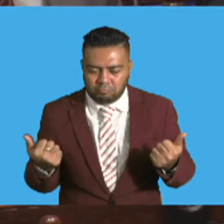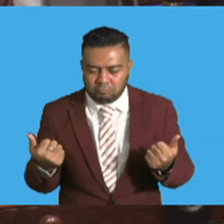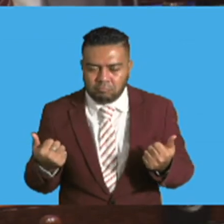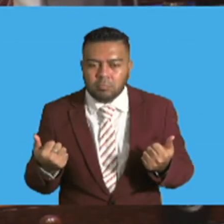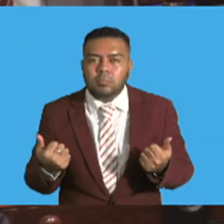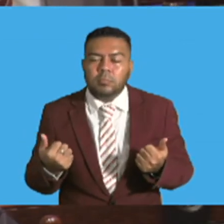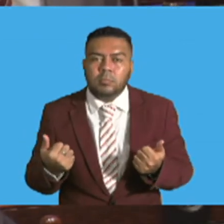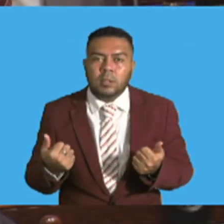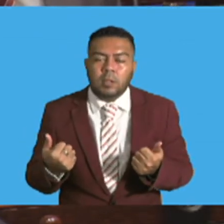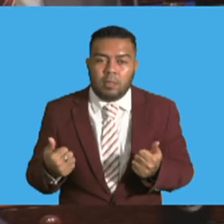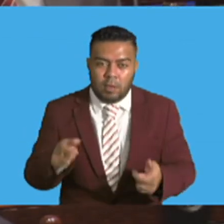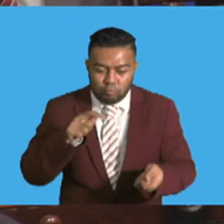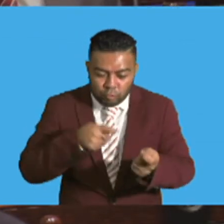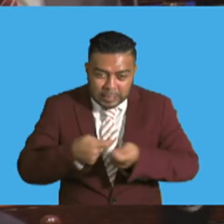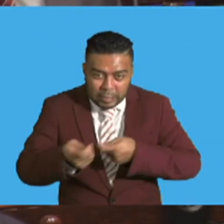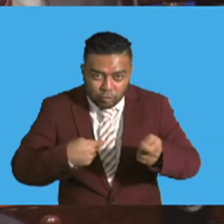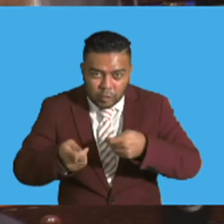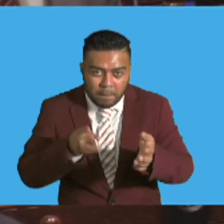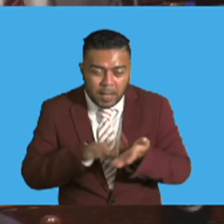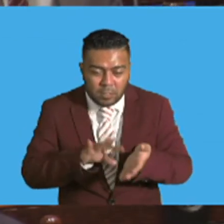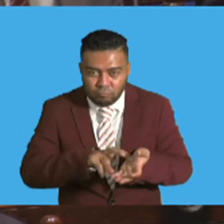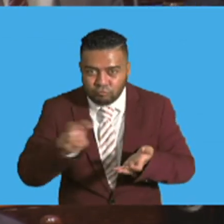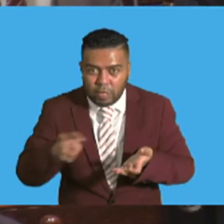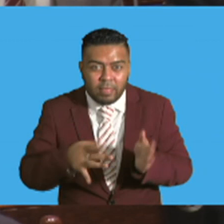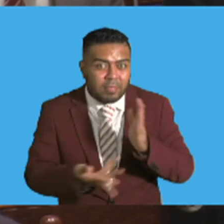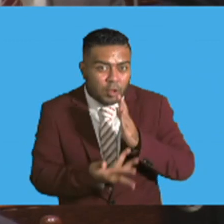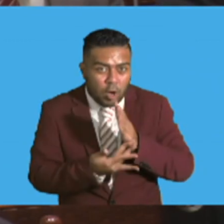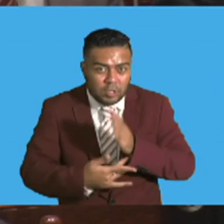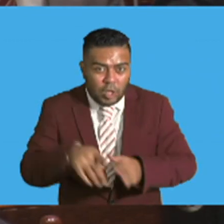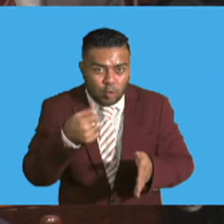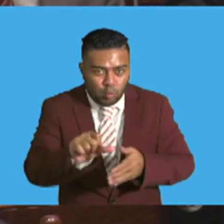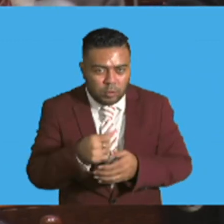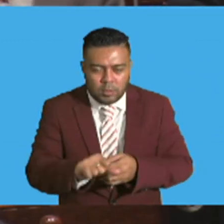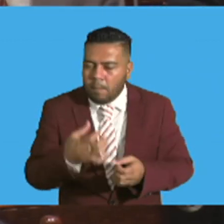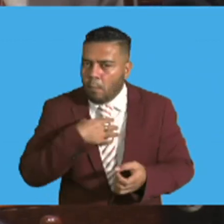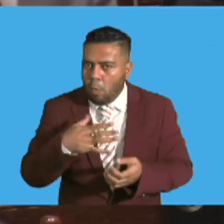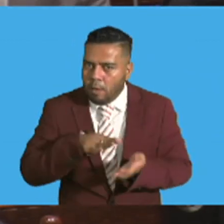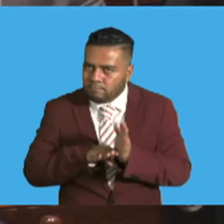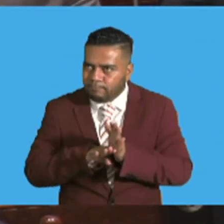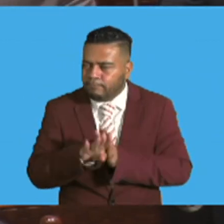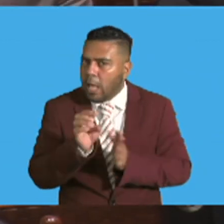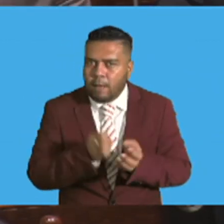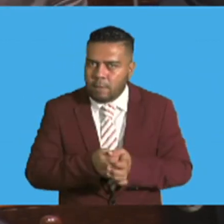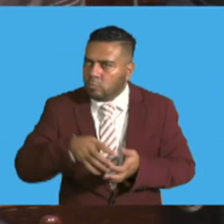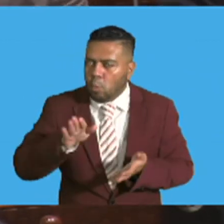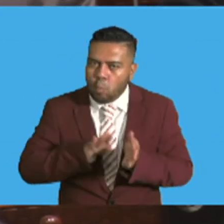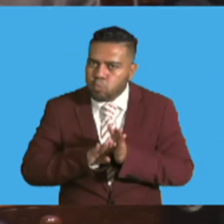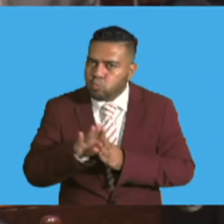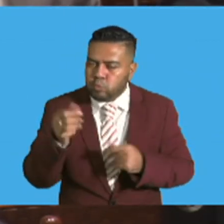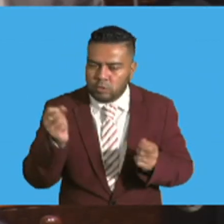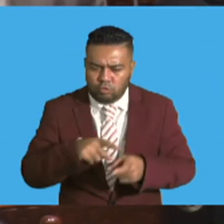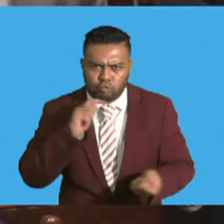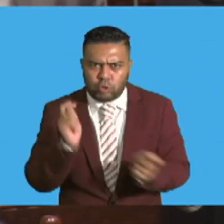transaction modalities are getting a lot more sophisticated. The technologies that are being used are getting a lot more sophisticated, and they change quite rapidly.